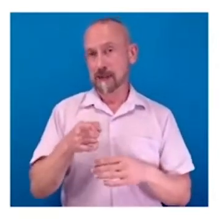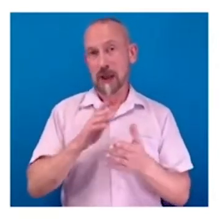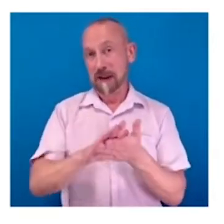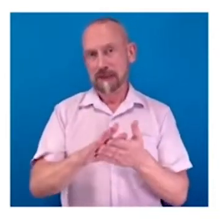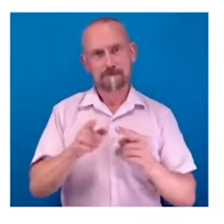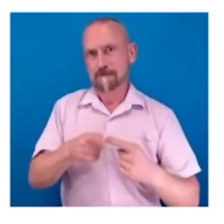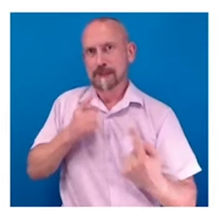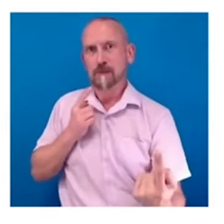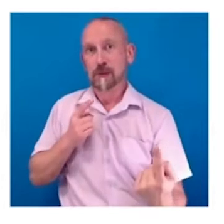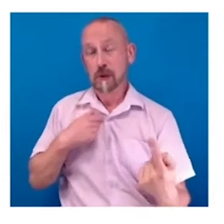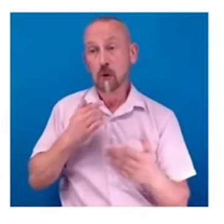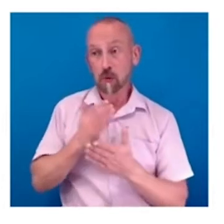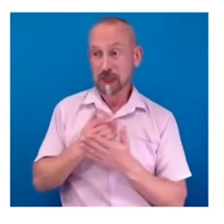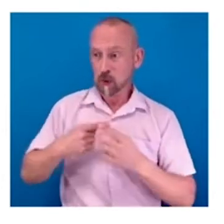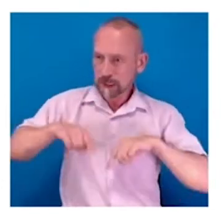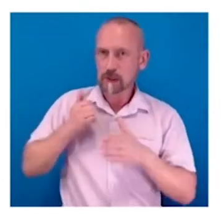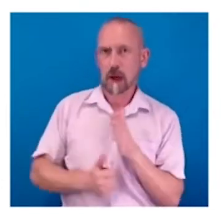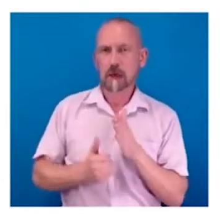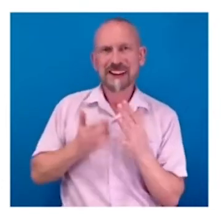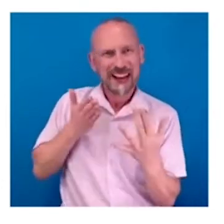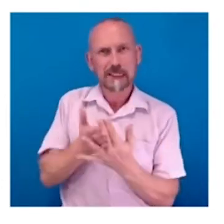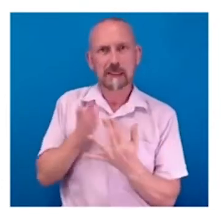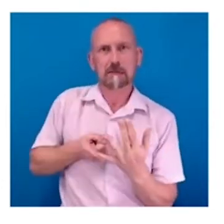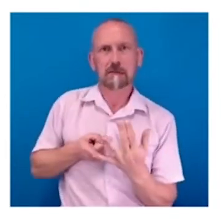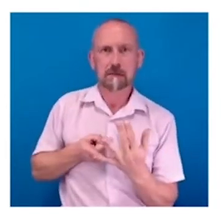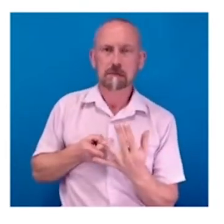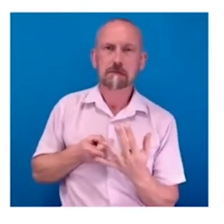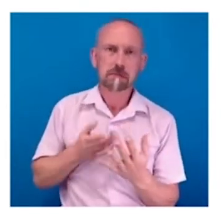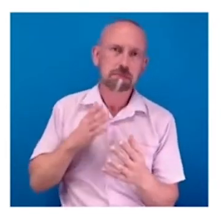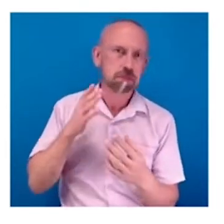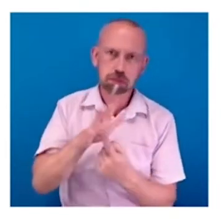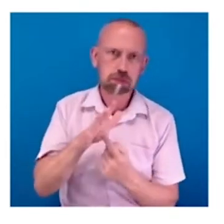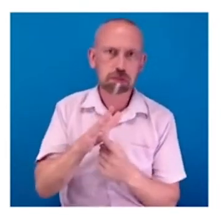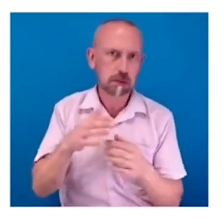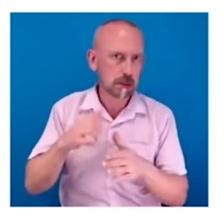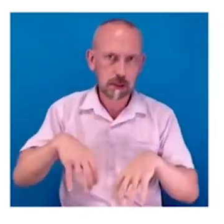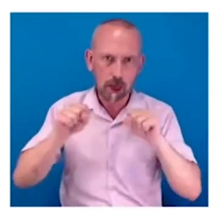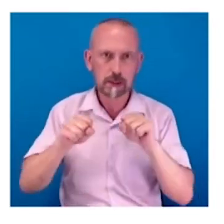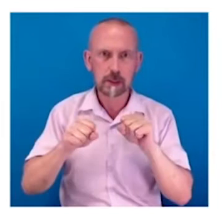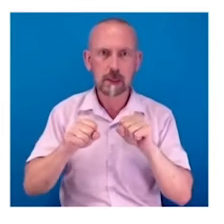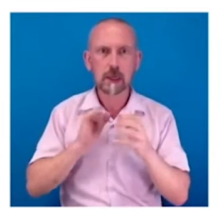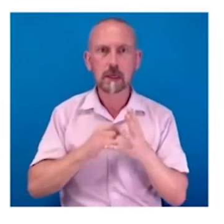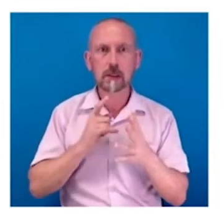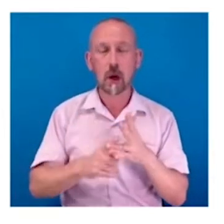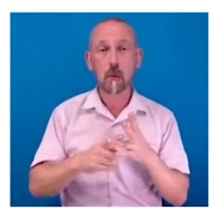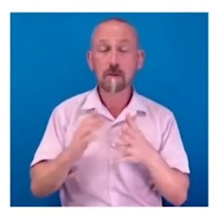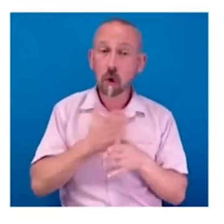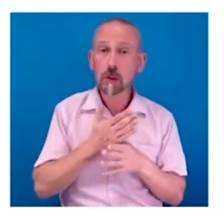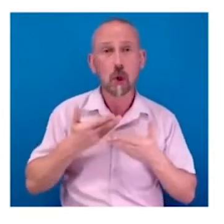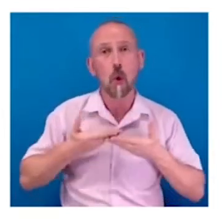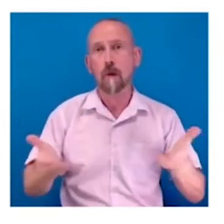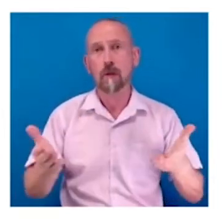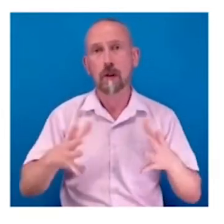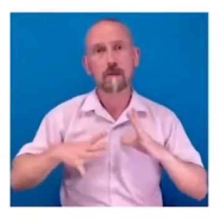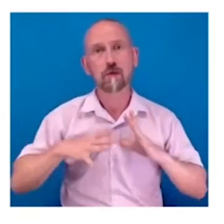doing. The purpose was at the core. And because what we're doing is like offering this free service that allows people who are blind or low